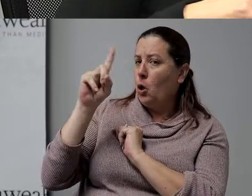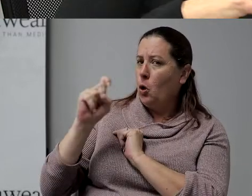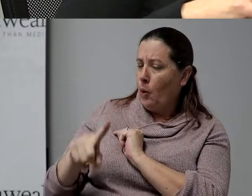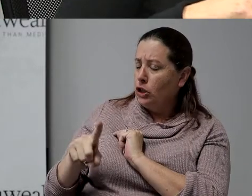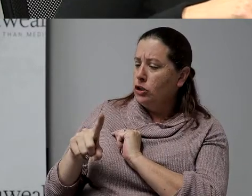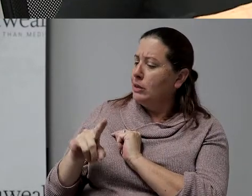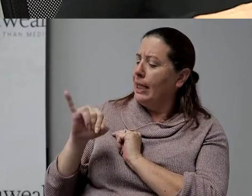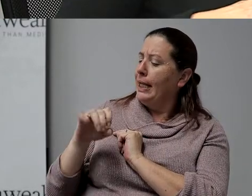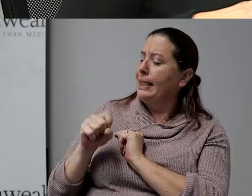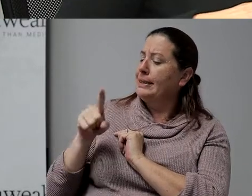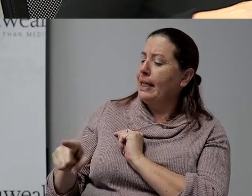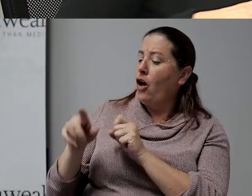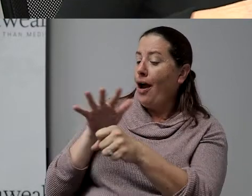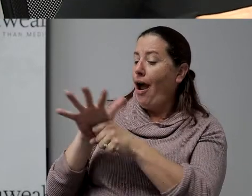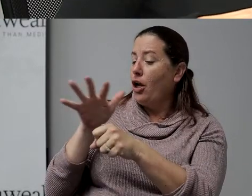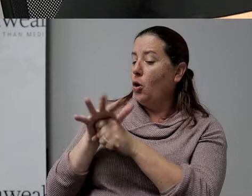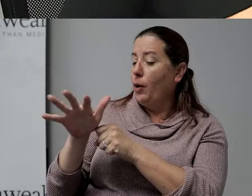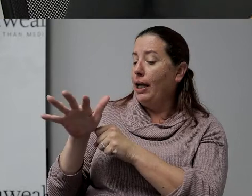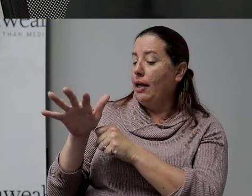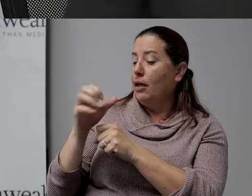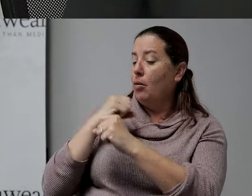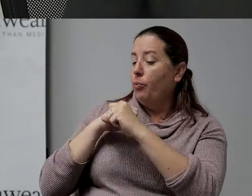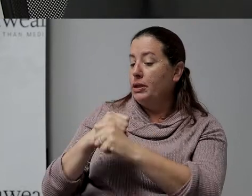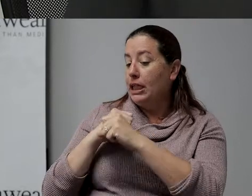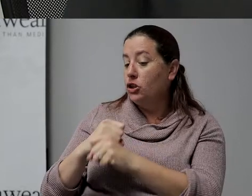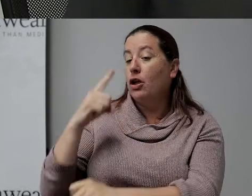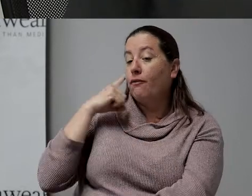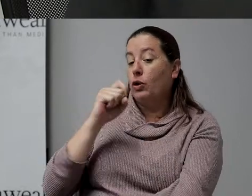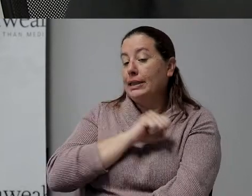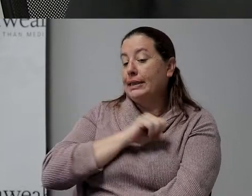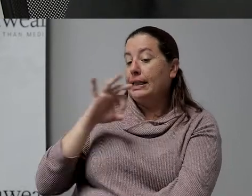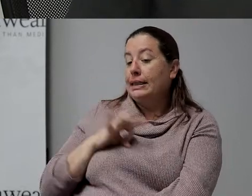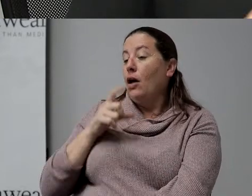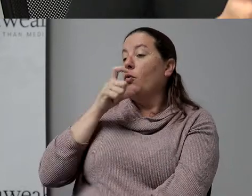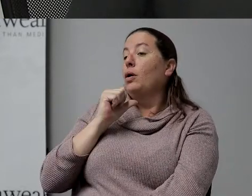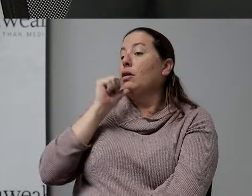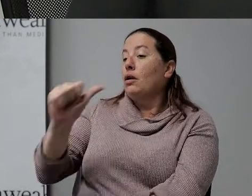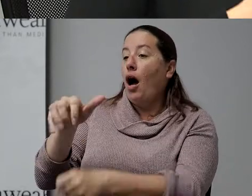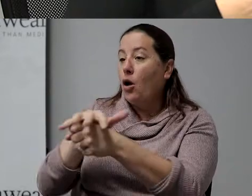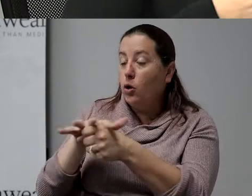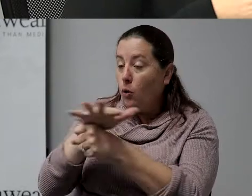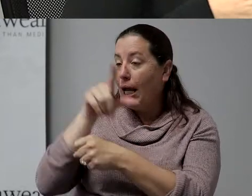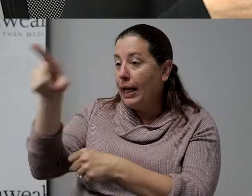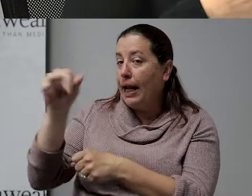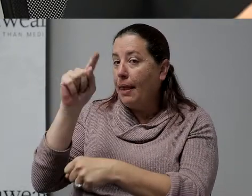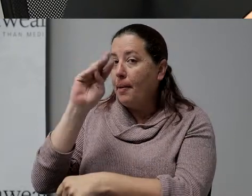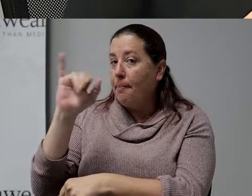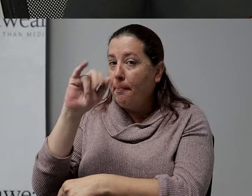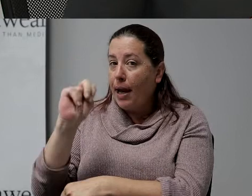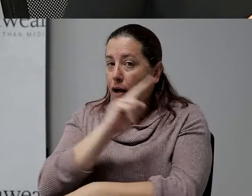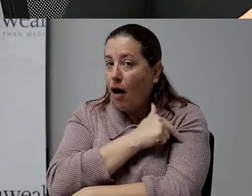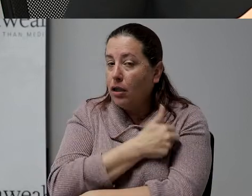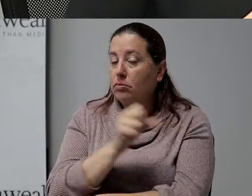was, is there adequate protection for staff that are not located at the main hospital? For example, SRCC or